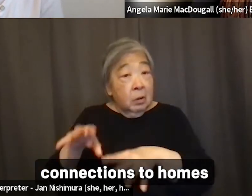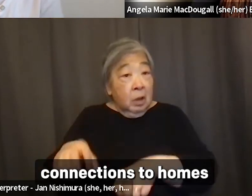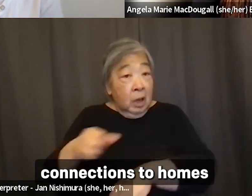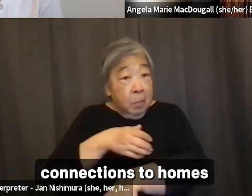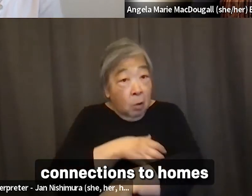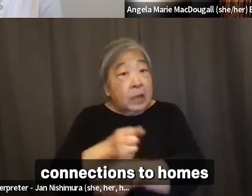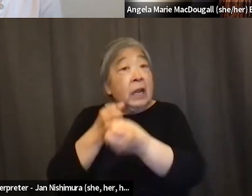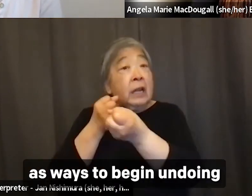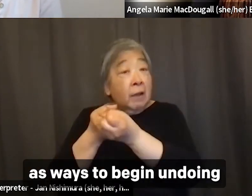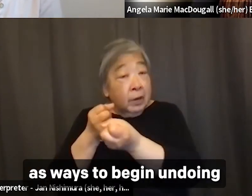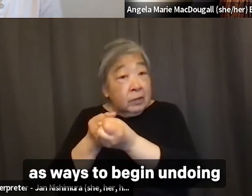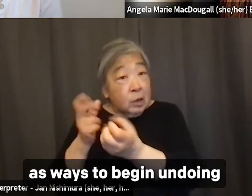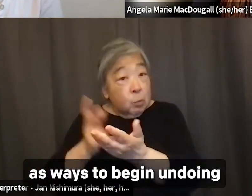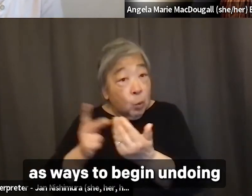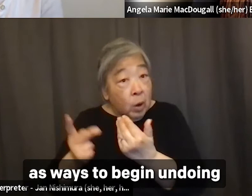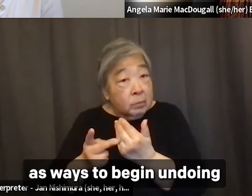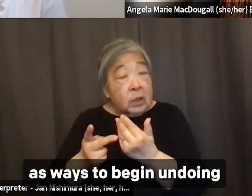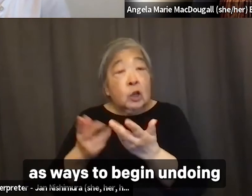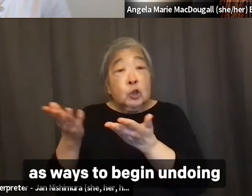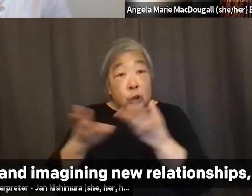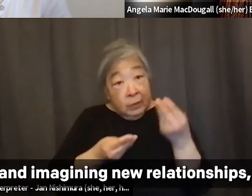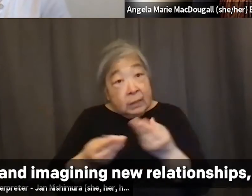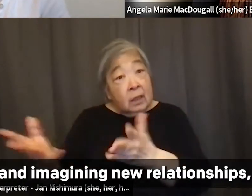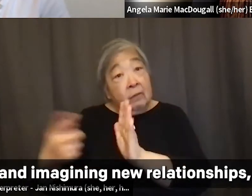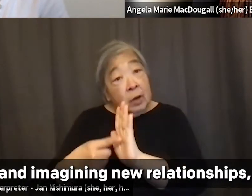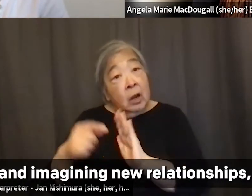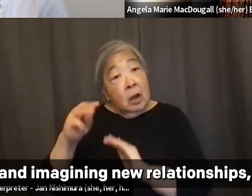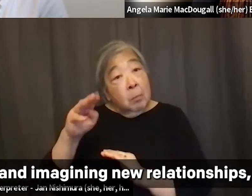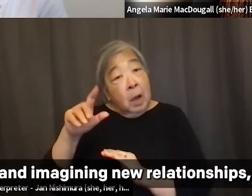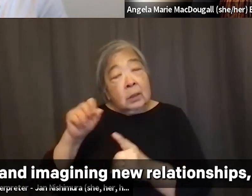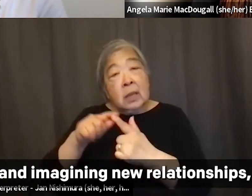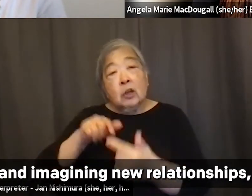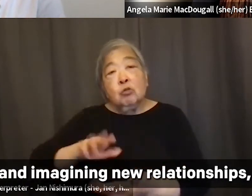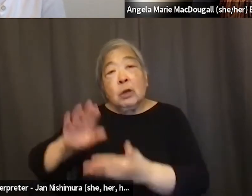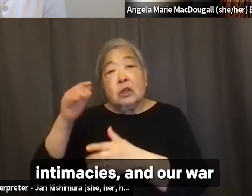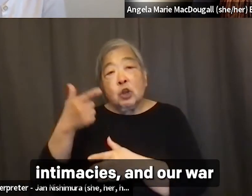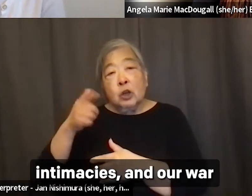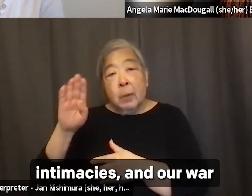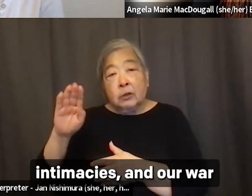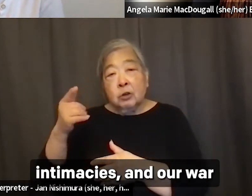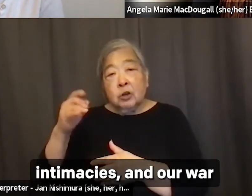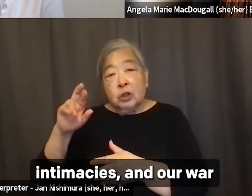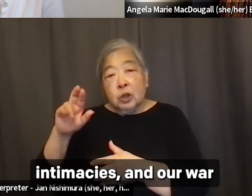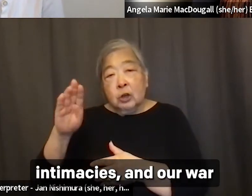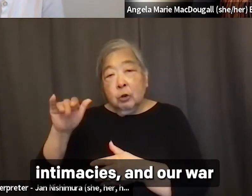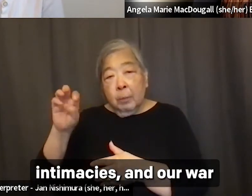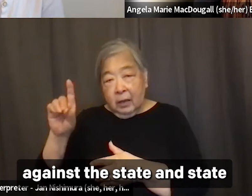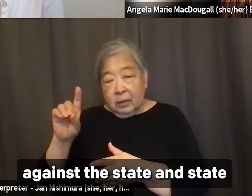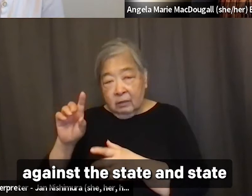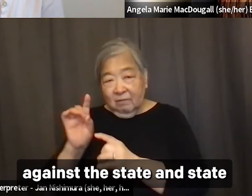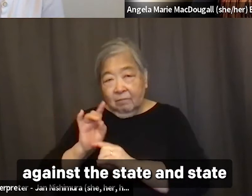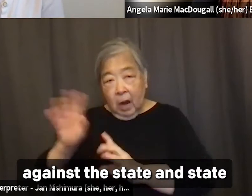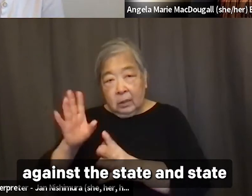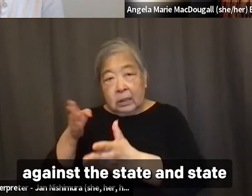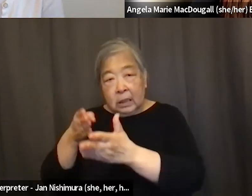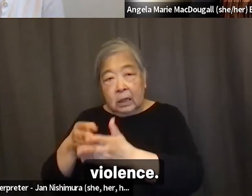homes, as ways to begin undoing and imagining anew relationships, intimacies, and our war against the state